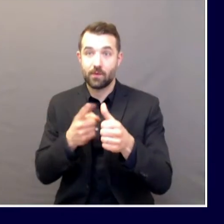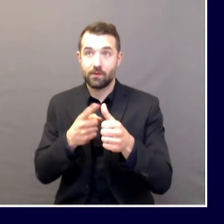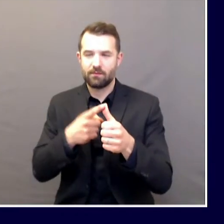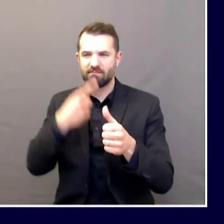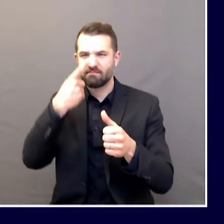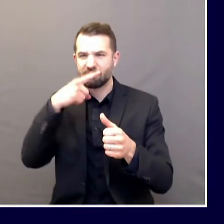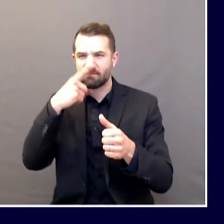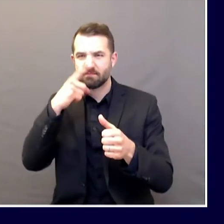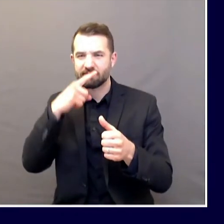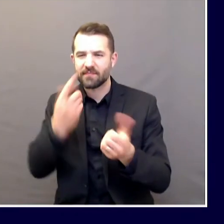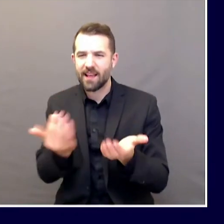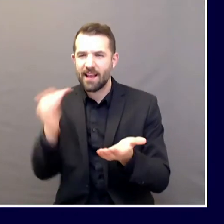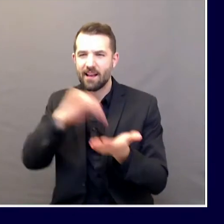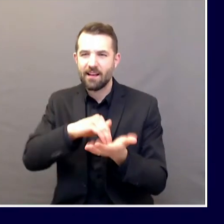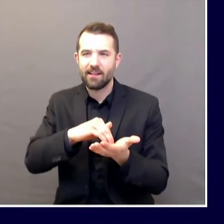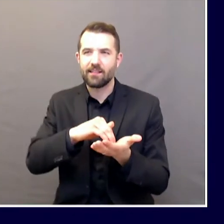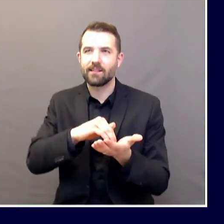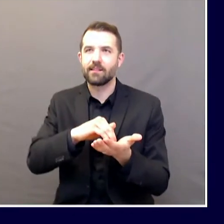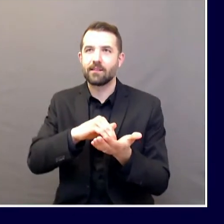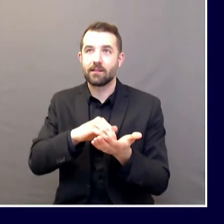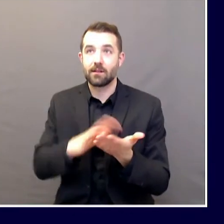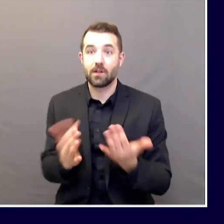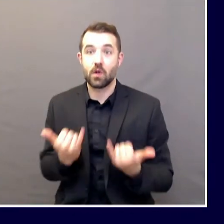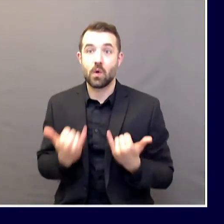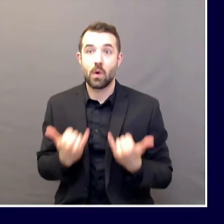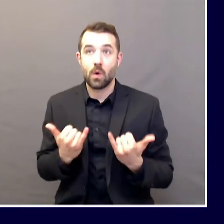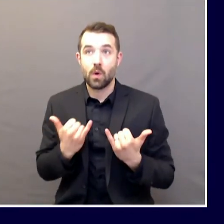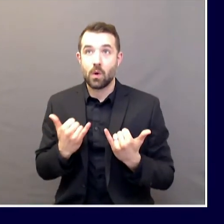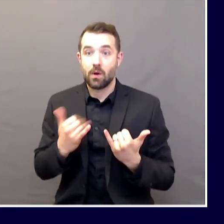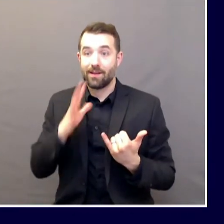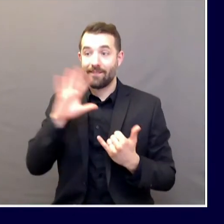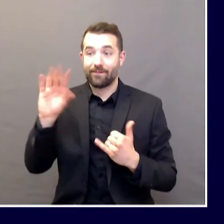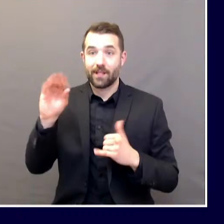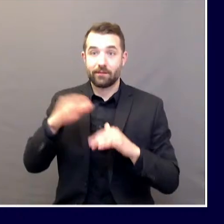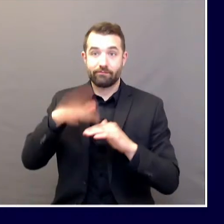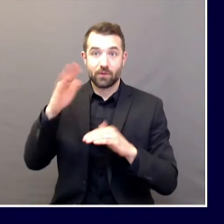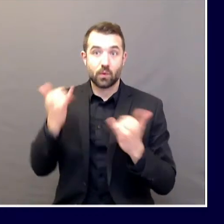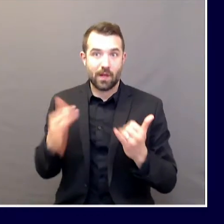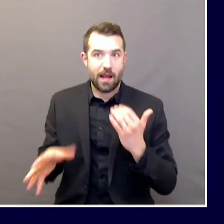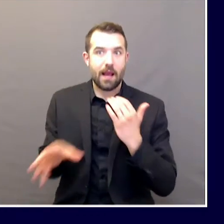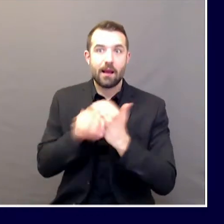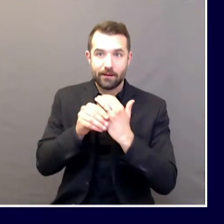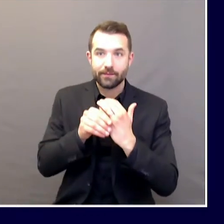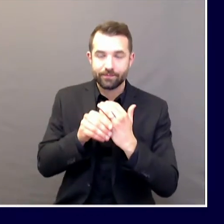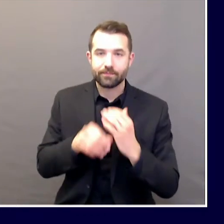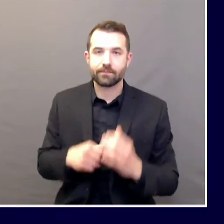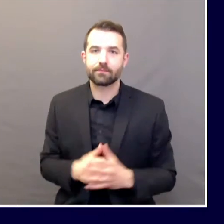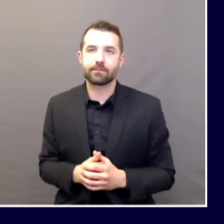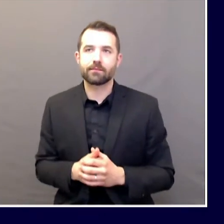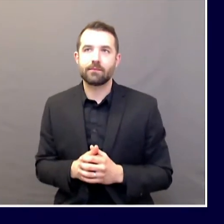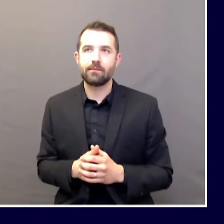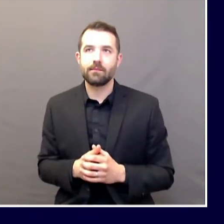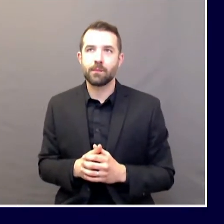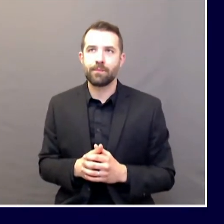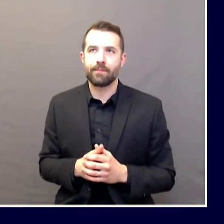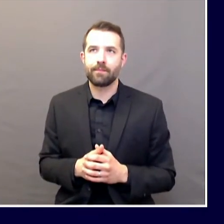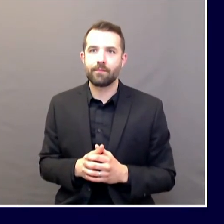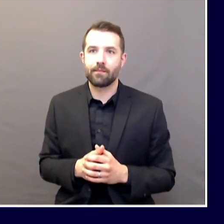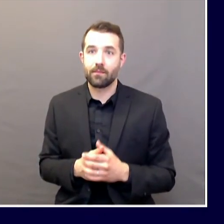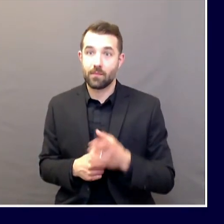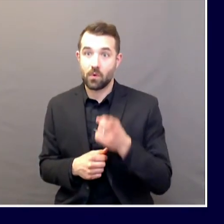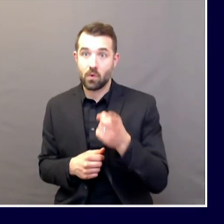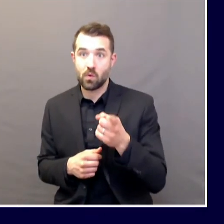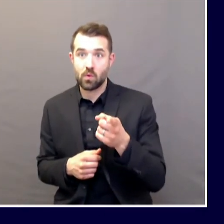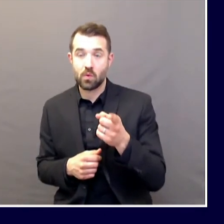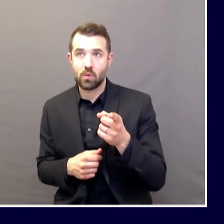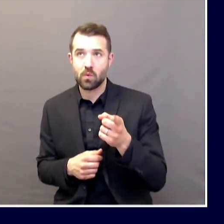us an update now that we're expanding to the 50-year-olds, what, at 50 plus, what are you hearing from the vaccination